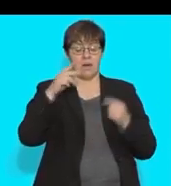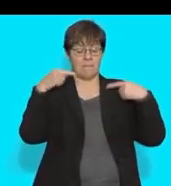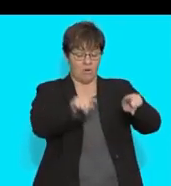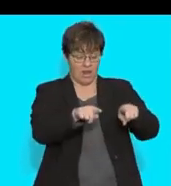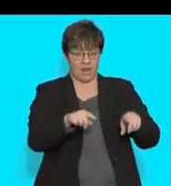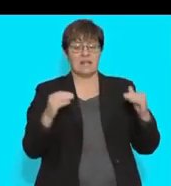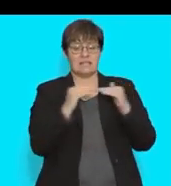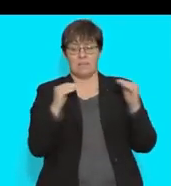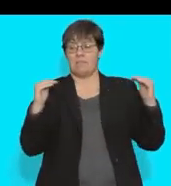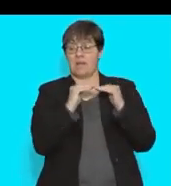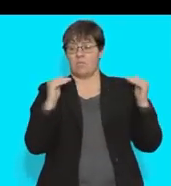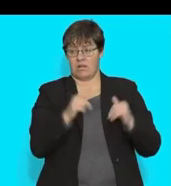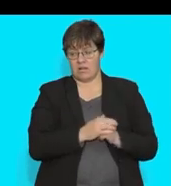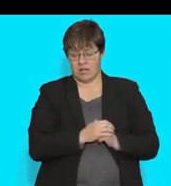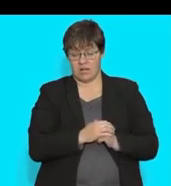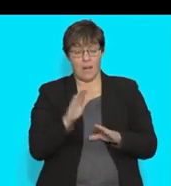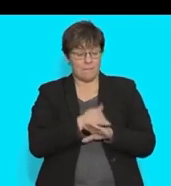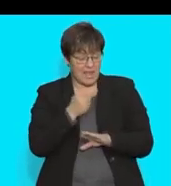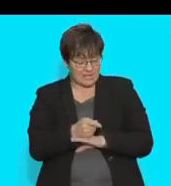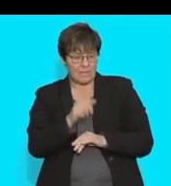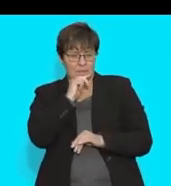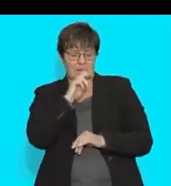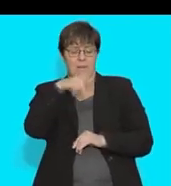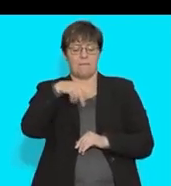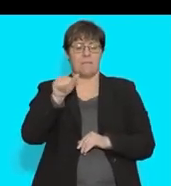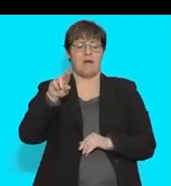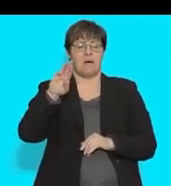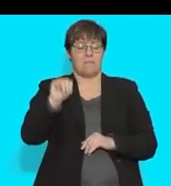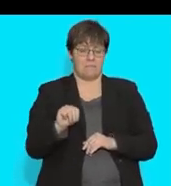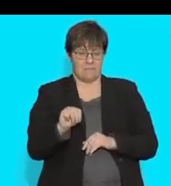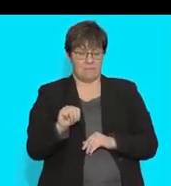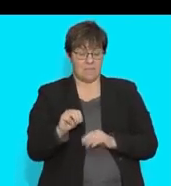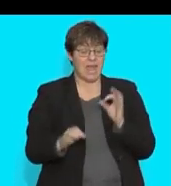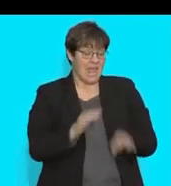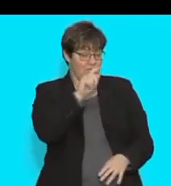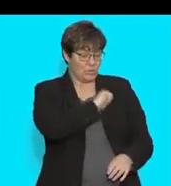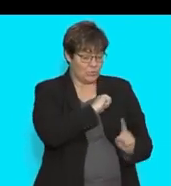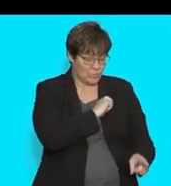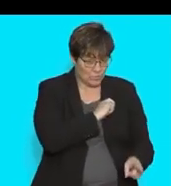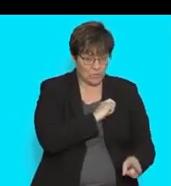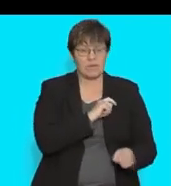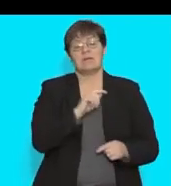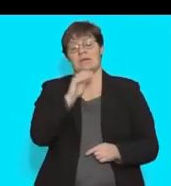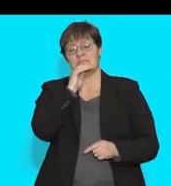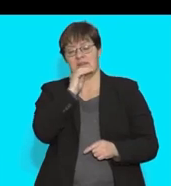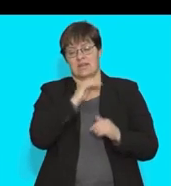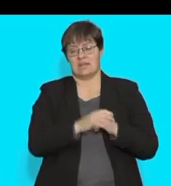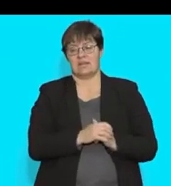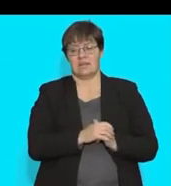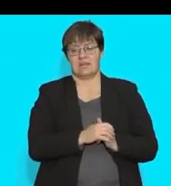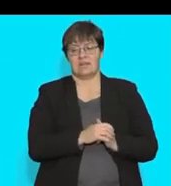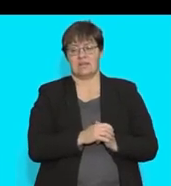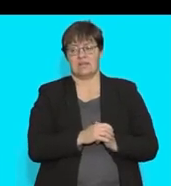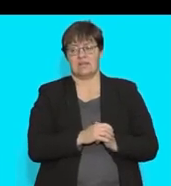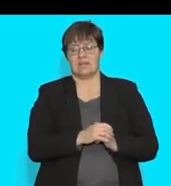parallel and equal. Based on that, then it is a palm, right? And then if that is the case, then it will be